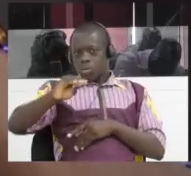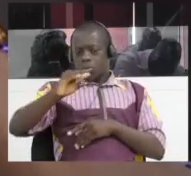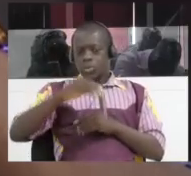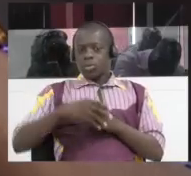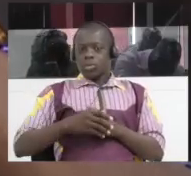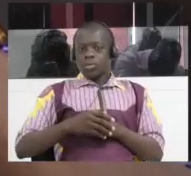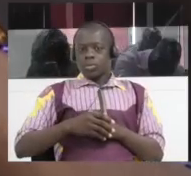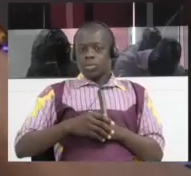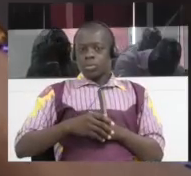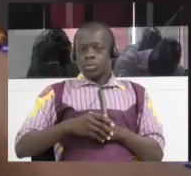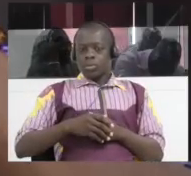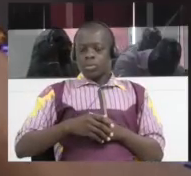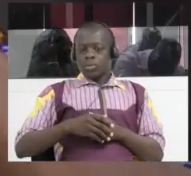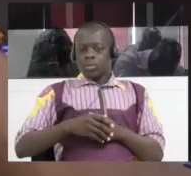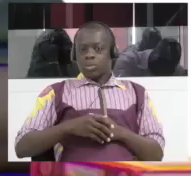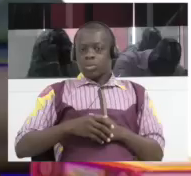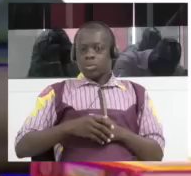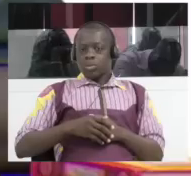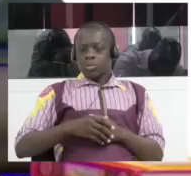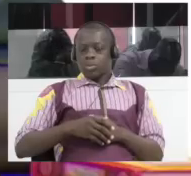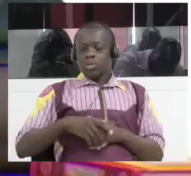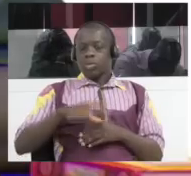discussed on what to do. Then